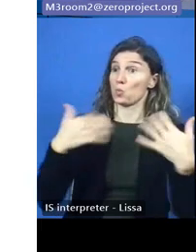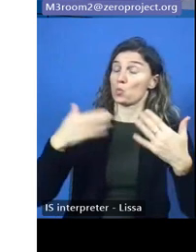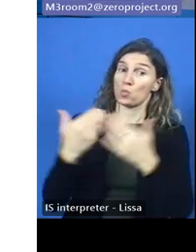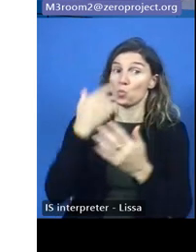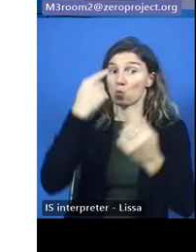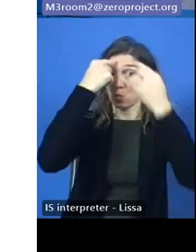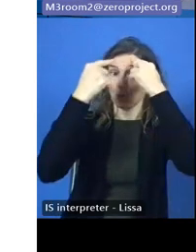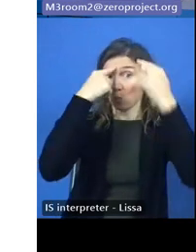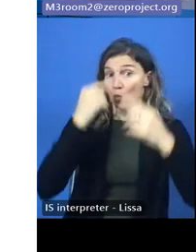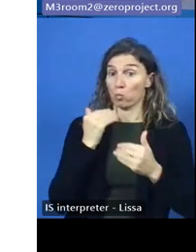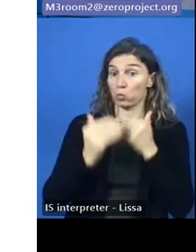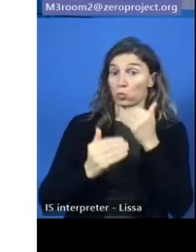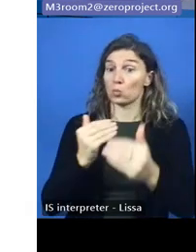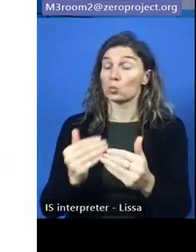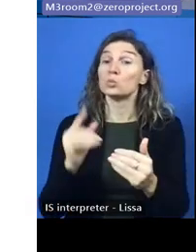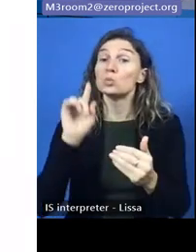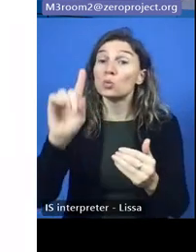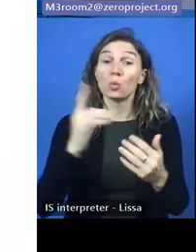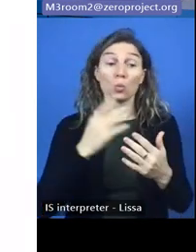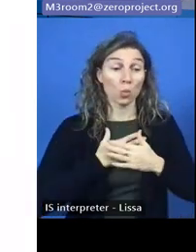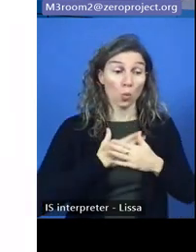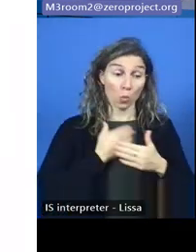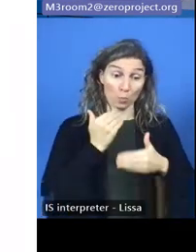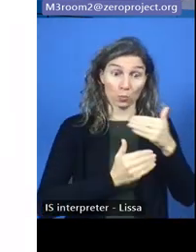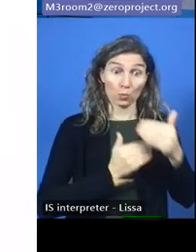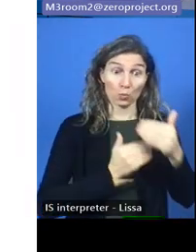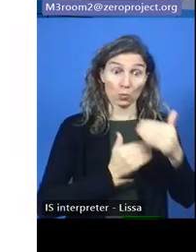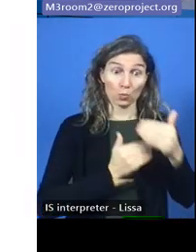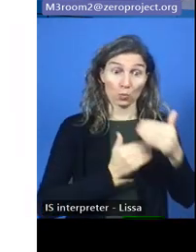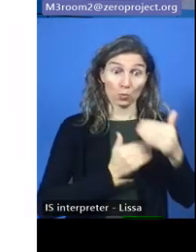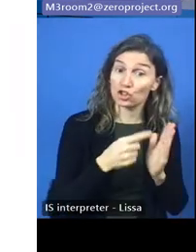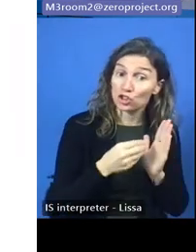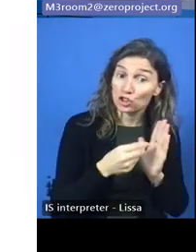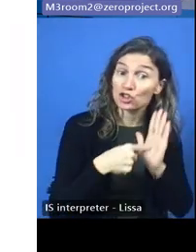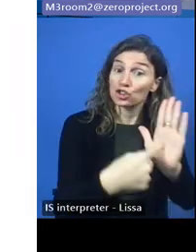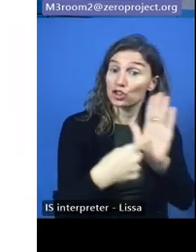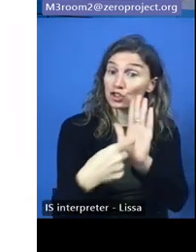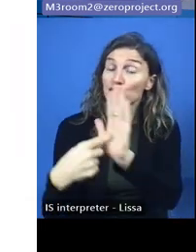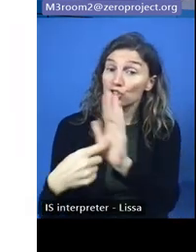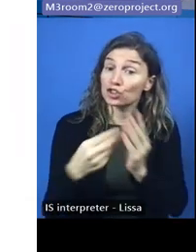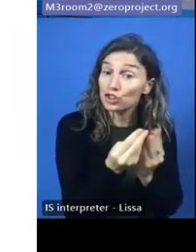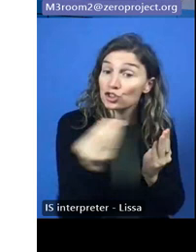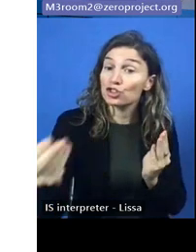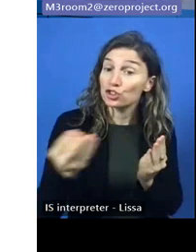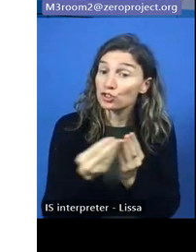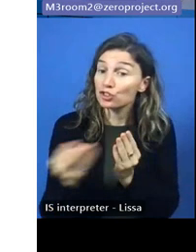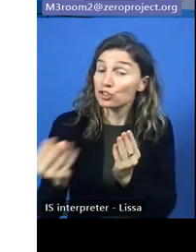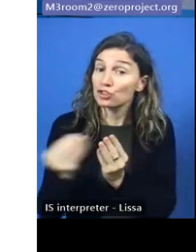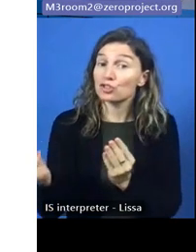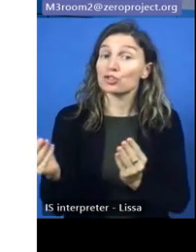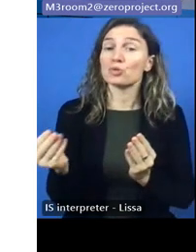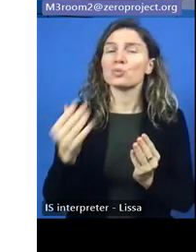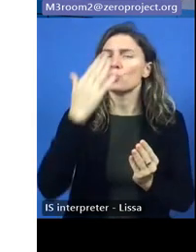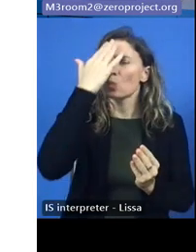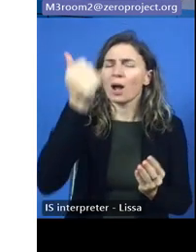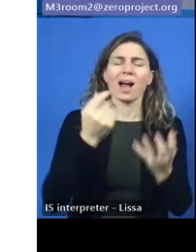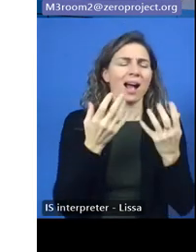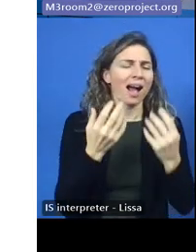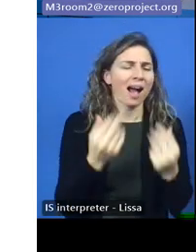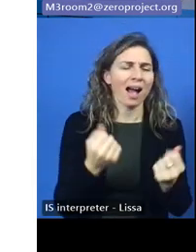with other institutions. Our expert team is constantly developing new strategies, resources, methodologies